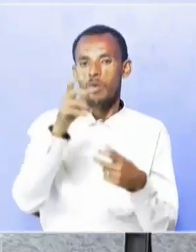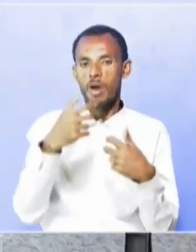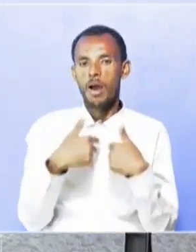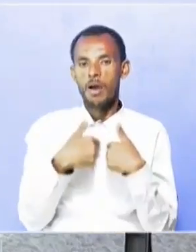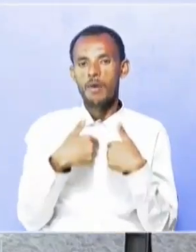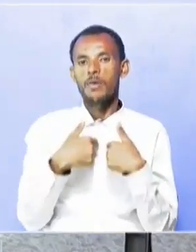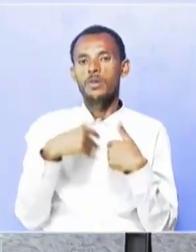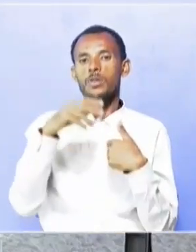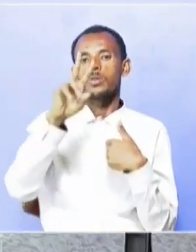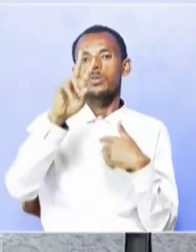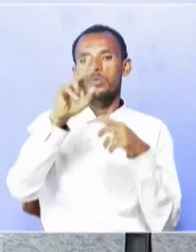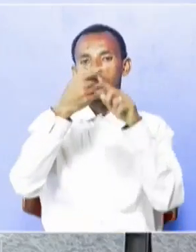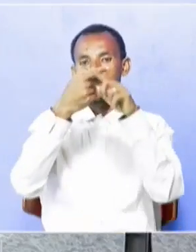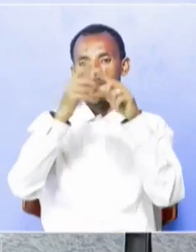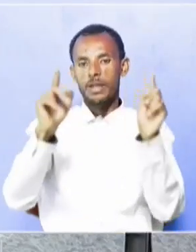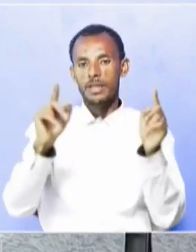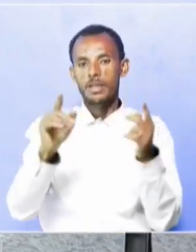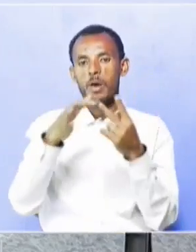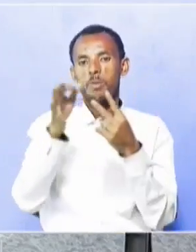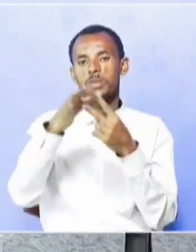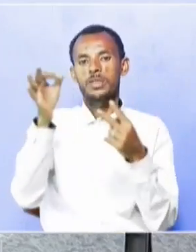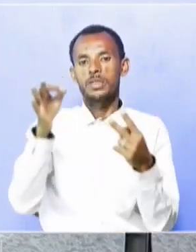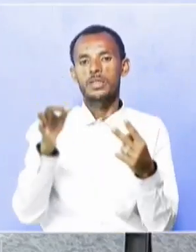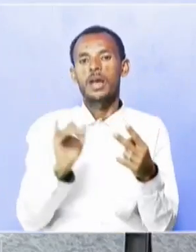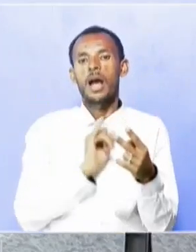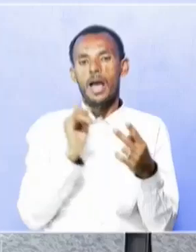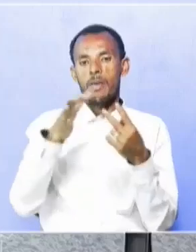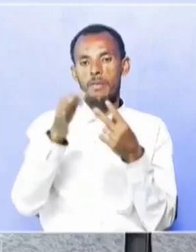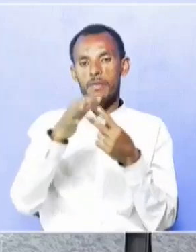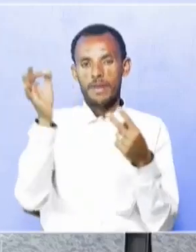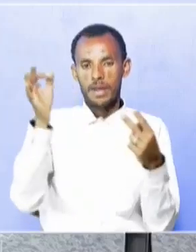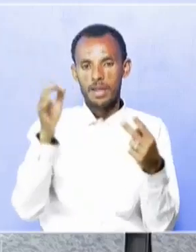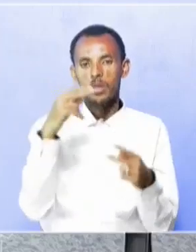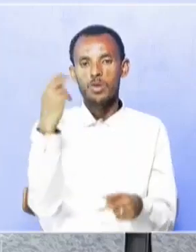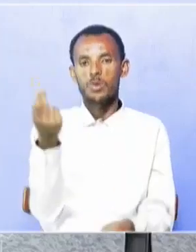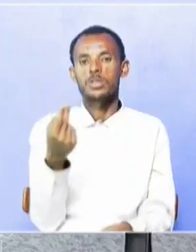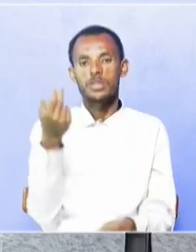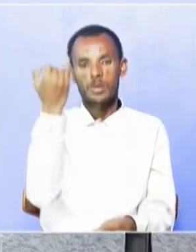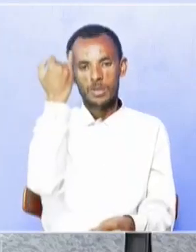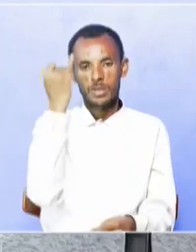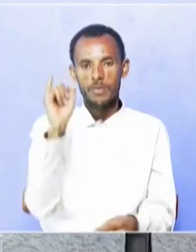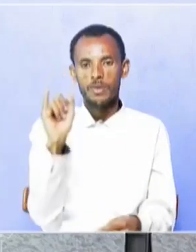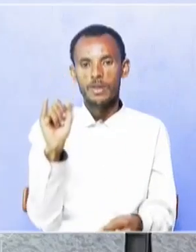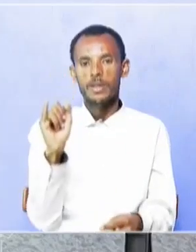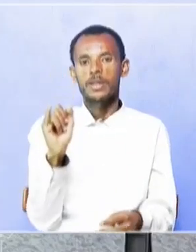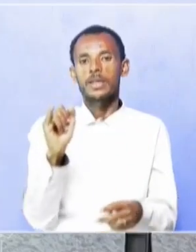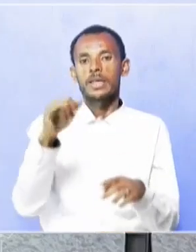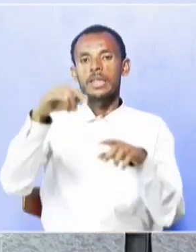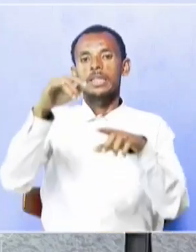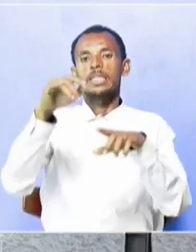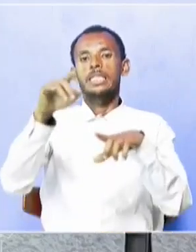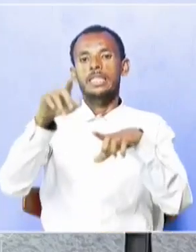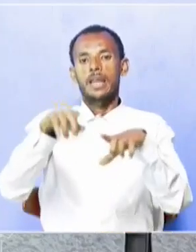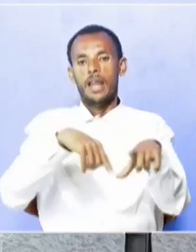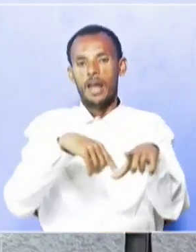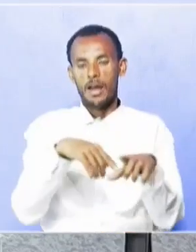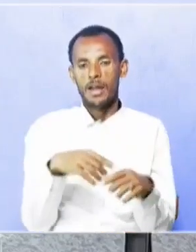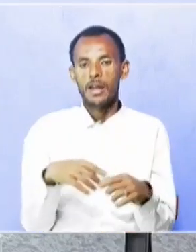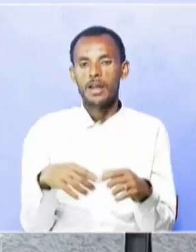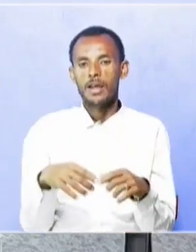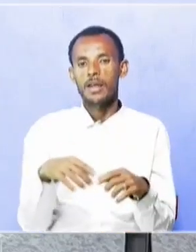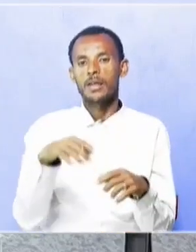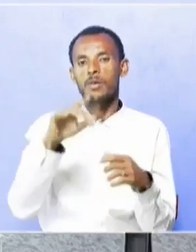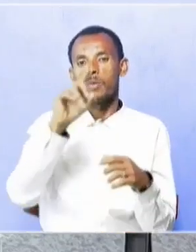two different options, but I prefer to use the concept of a straight angle. Okay,